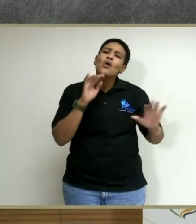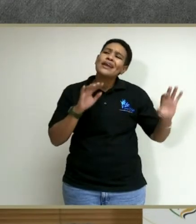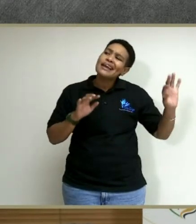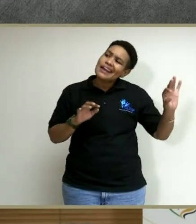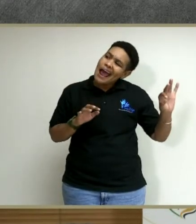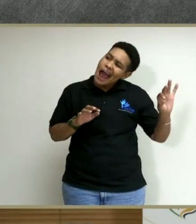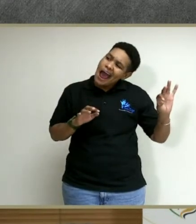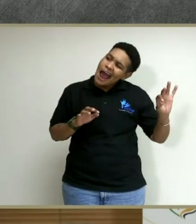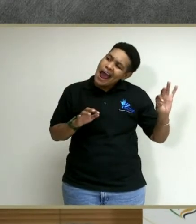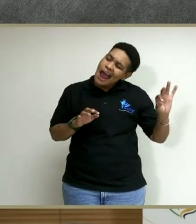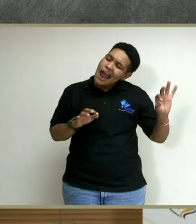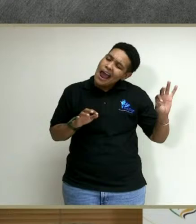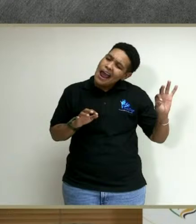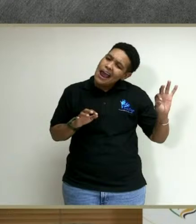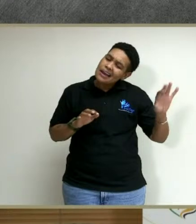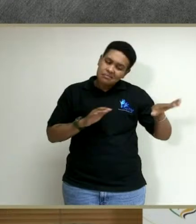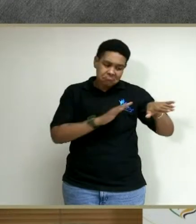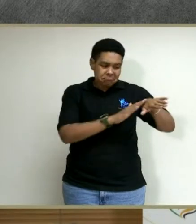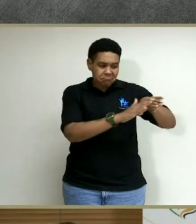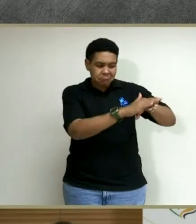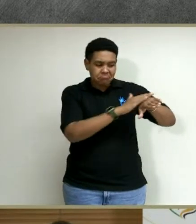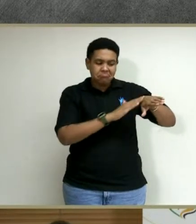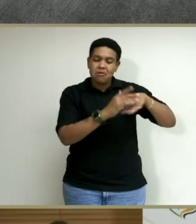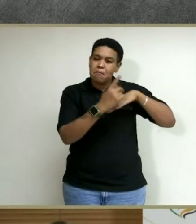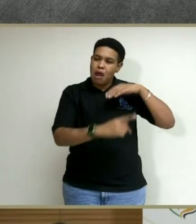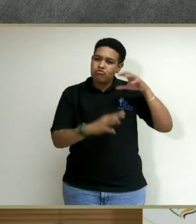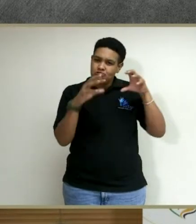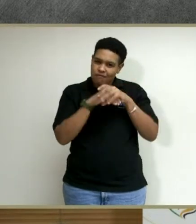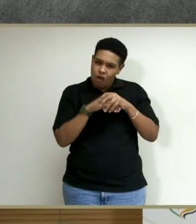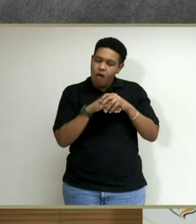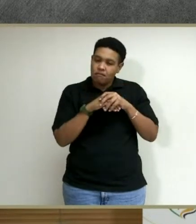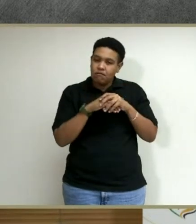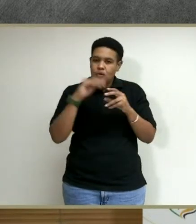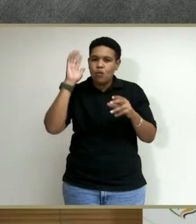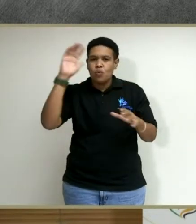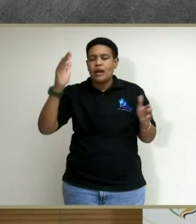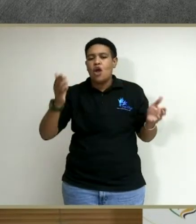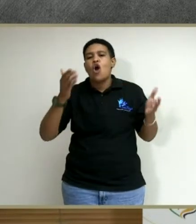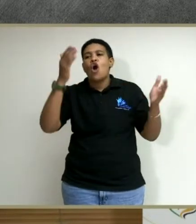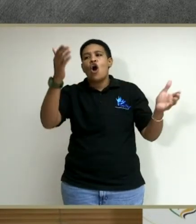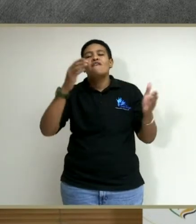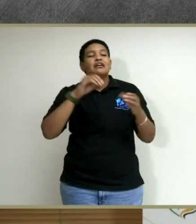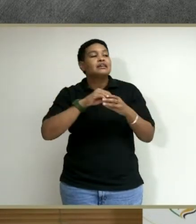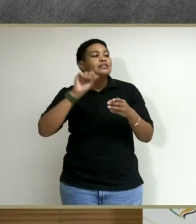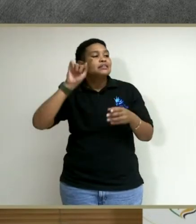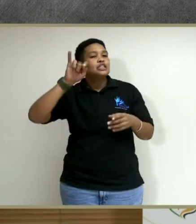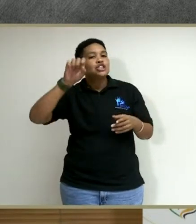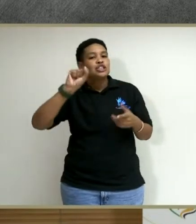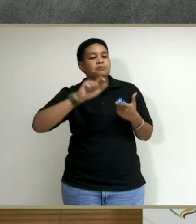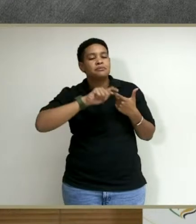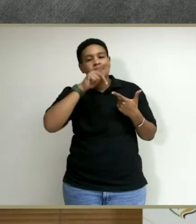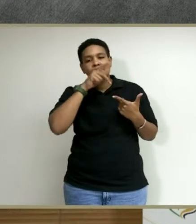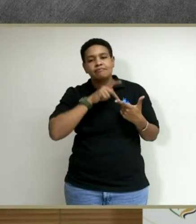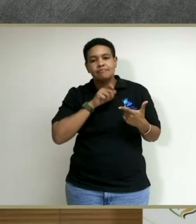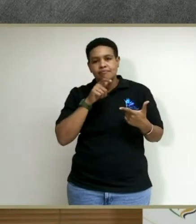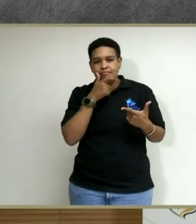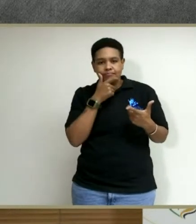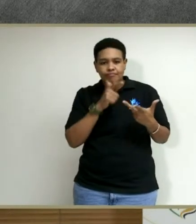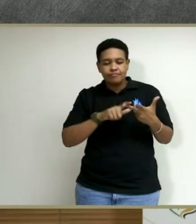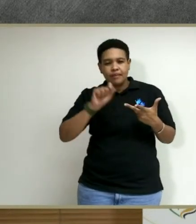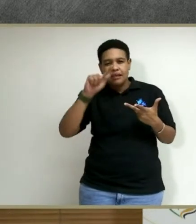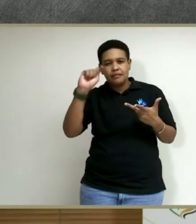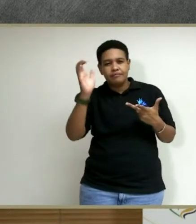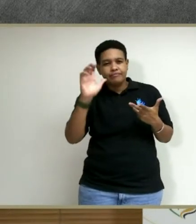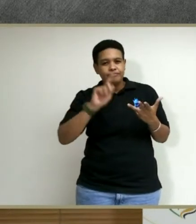of our parishes. We will be offering in St. James, Kingston and St. Andrew, St.